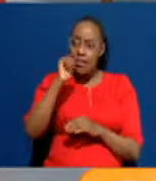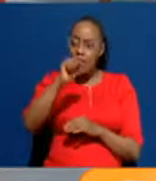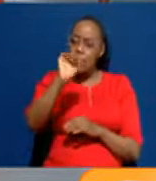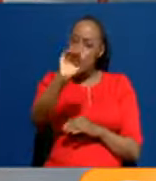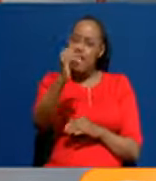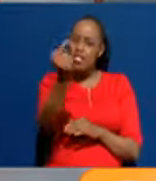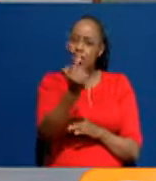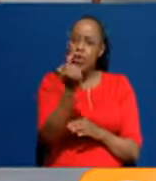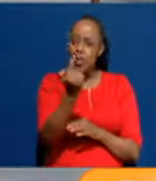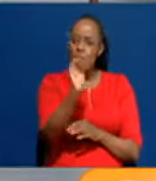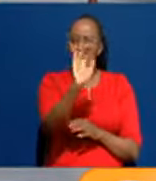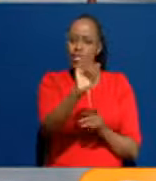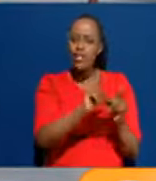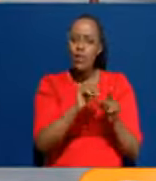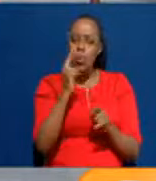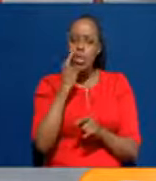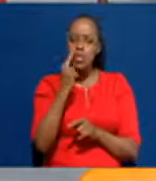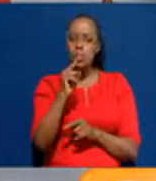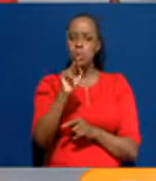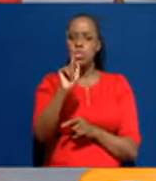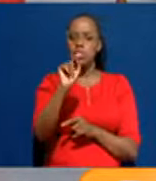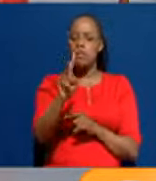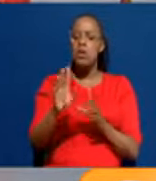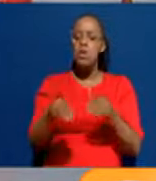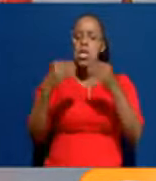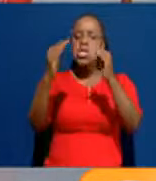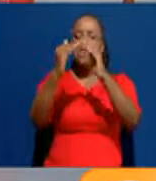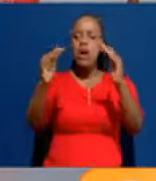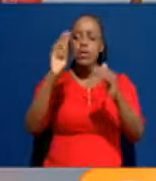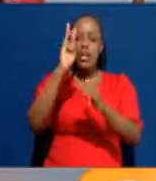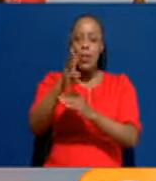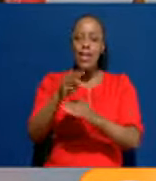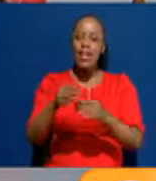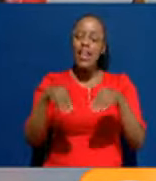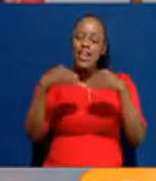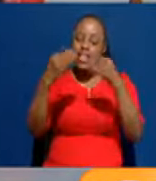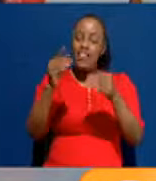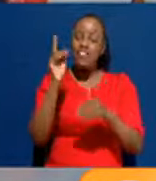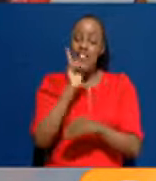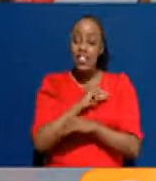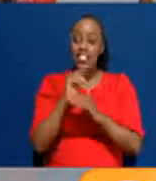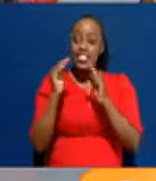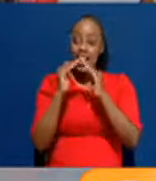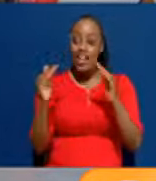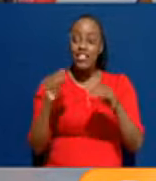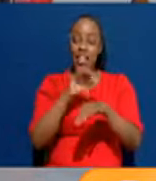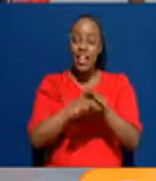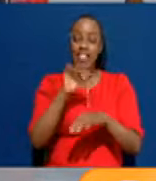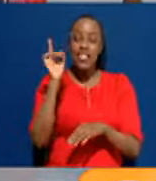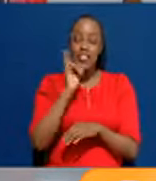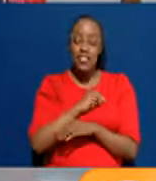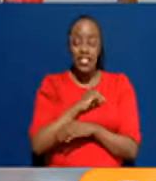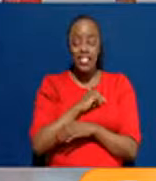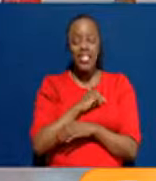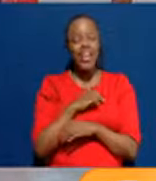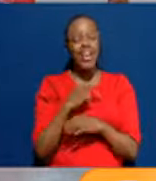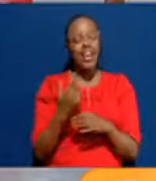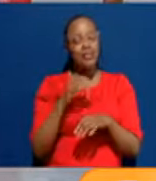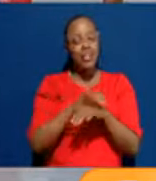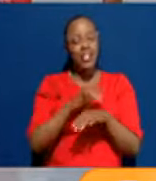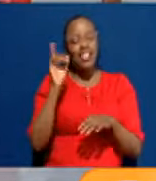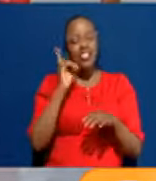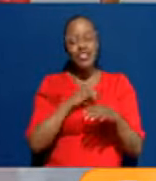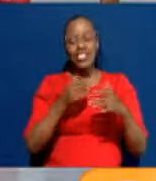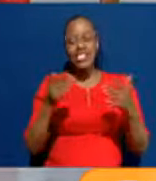tunauliza. Tulikuwa na kwa TV, ati watakupatia nyumba. Yeah, nilipata nyumba. Okay. Yes, paka nimeona, so.